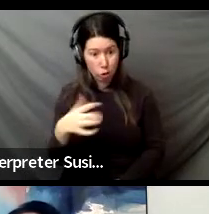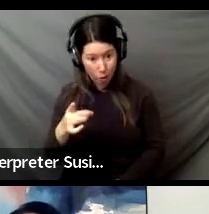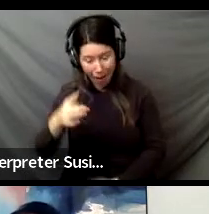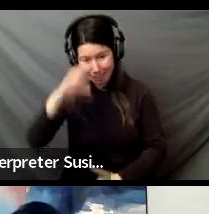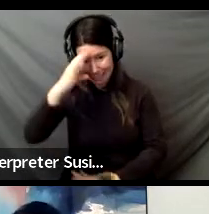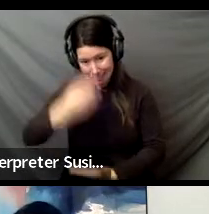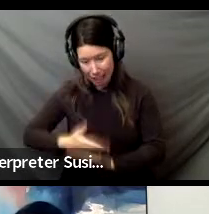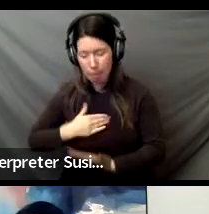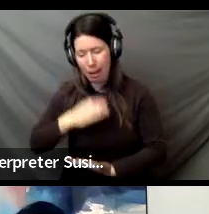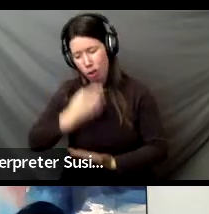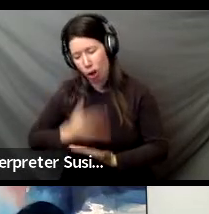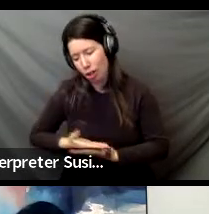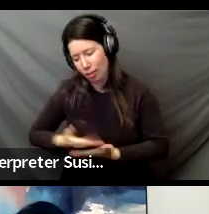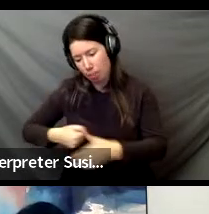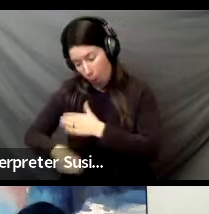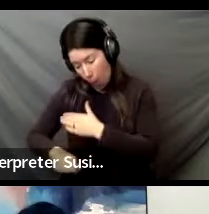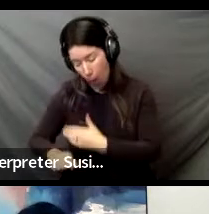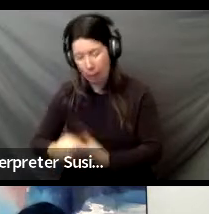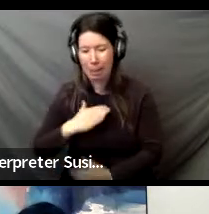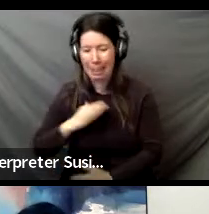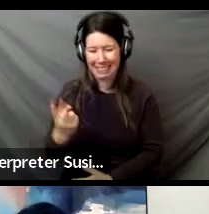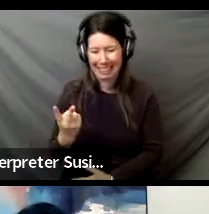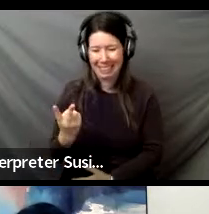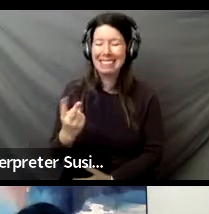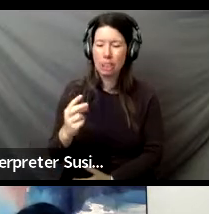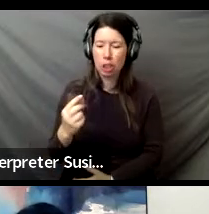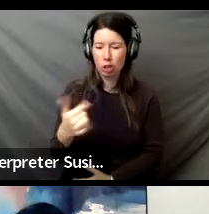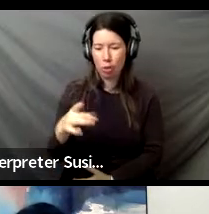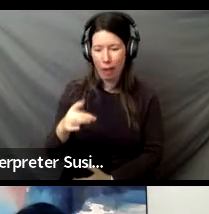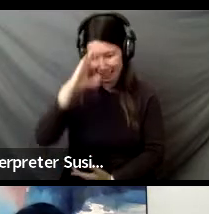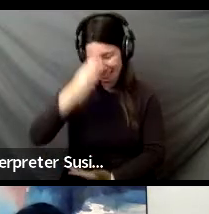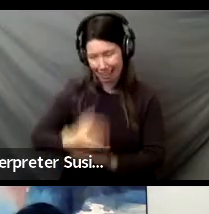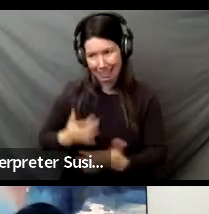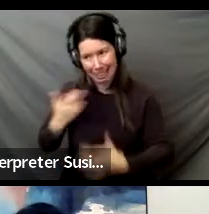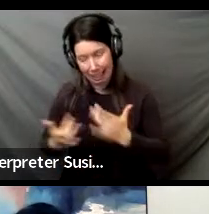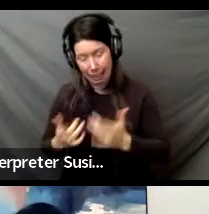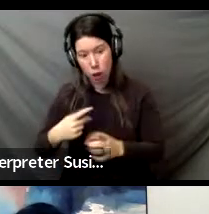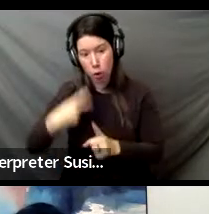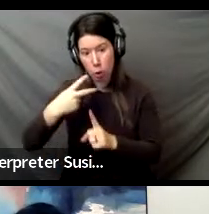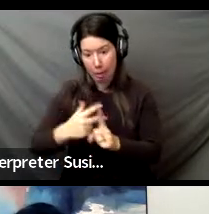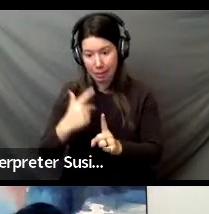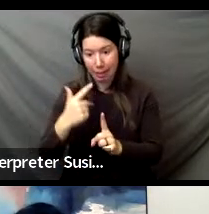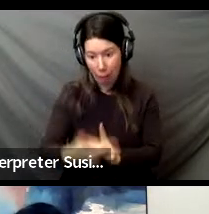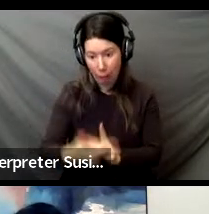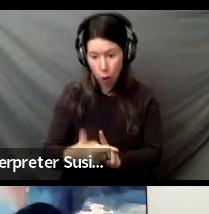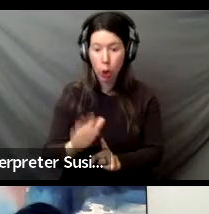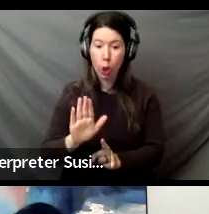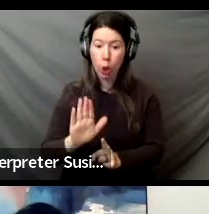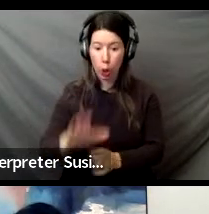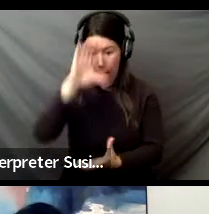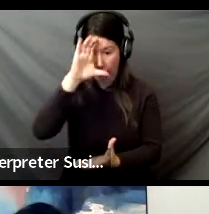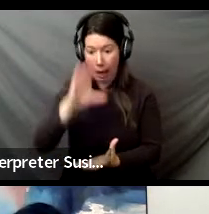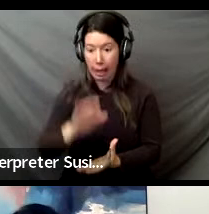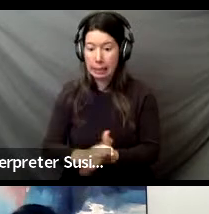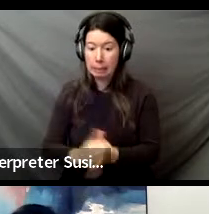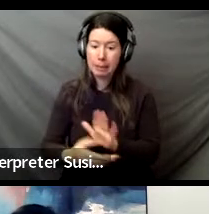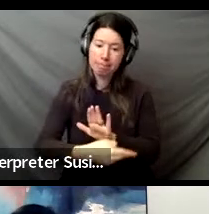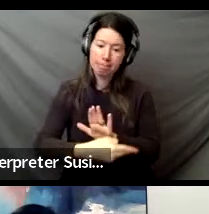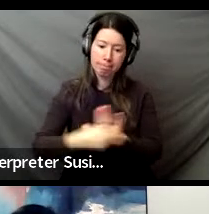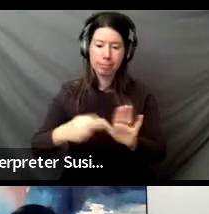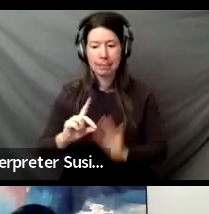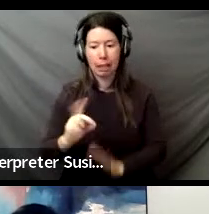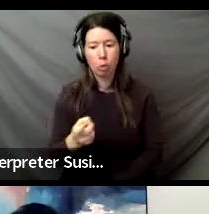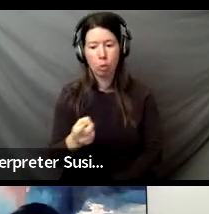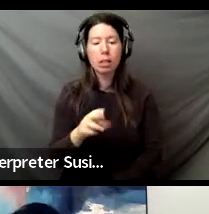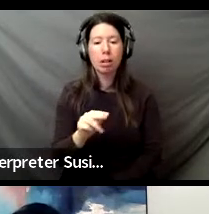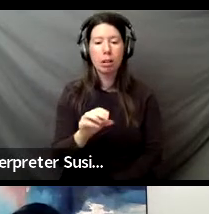grandson in July, which was very exciting. And then about 2 months later, her husband was diagnosed with non-Hodgkin's lymphoma. So we've had